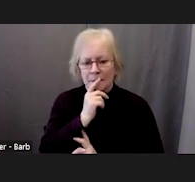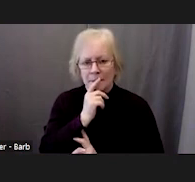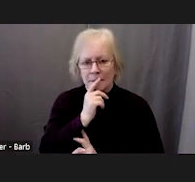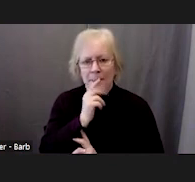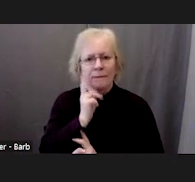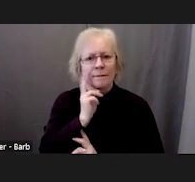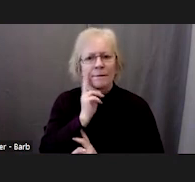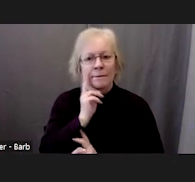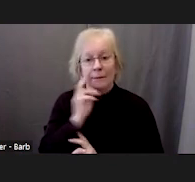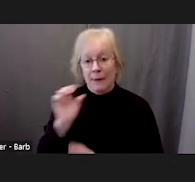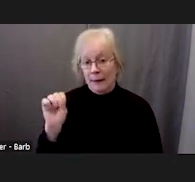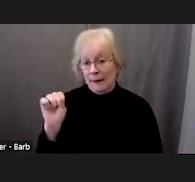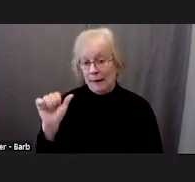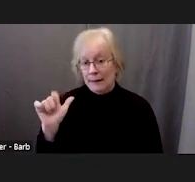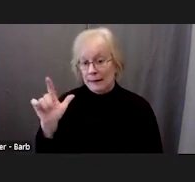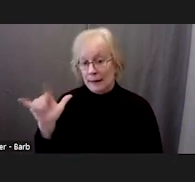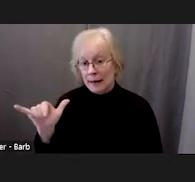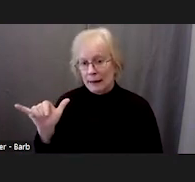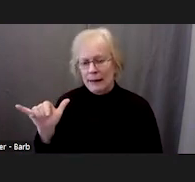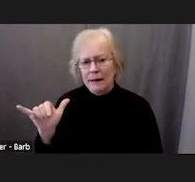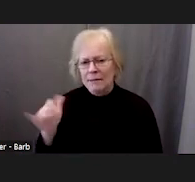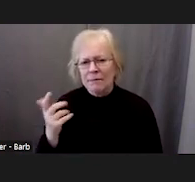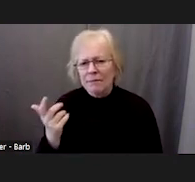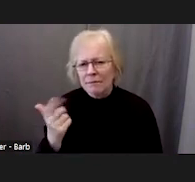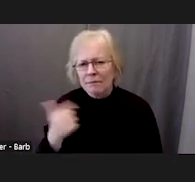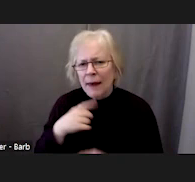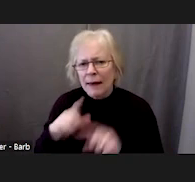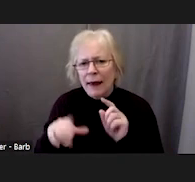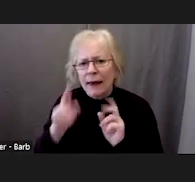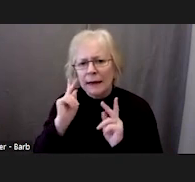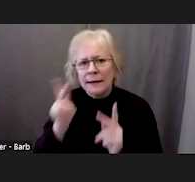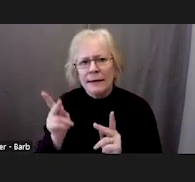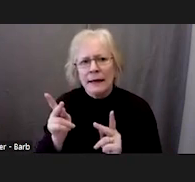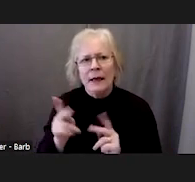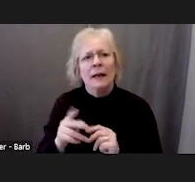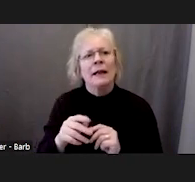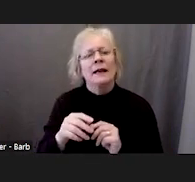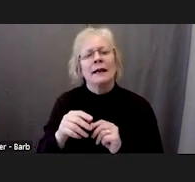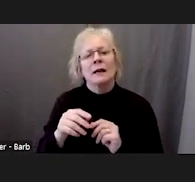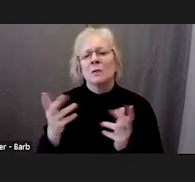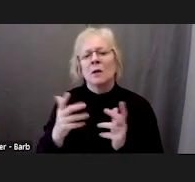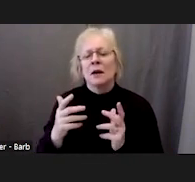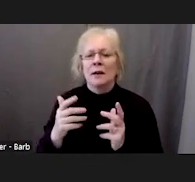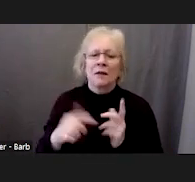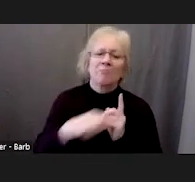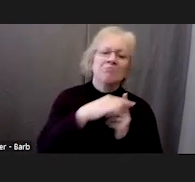let's see, Sally, I wonder why I can't see that. Tell us some of the ups and downs of college.